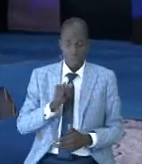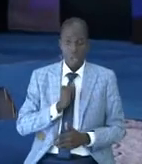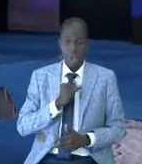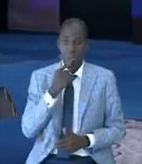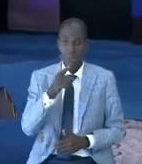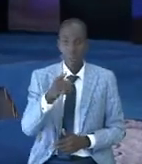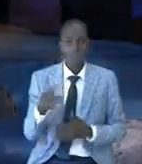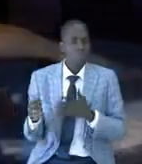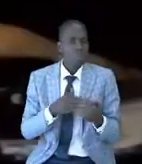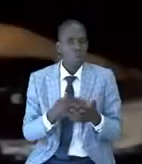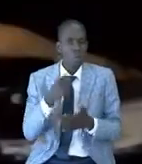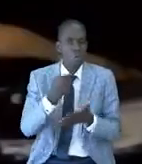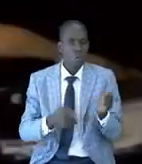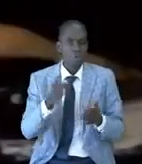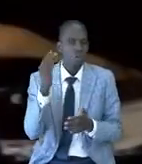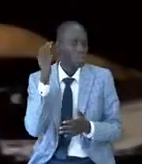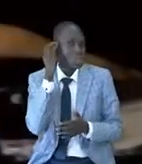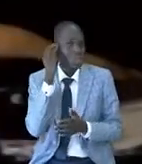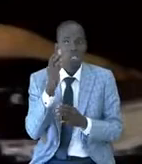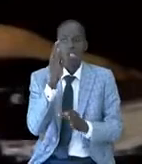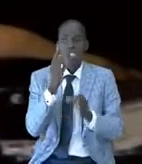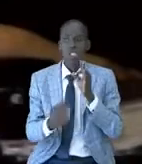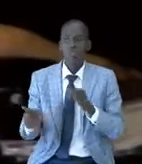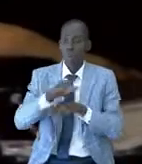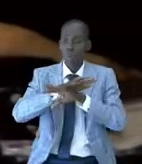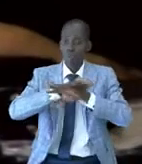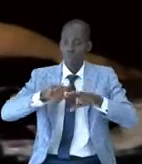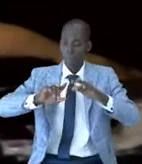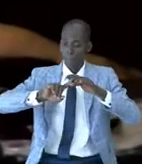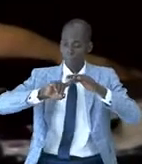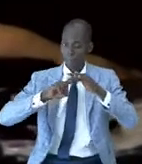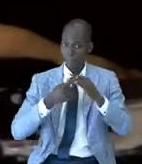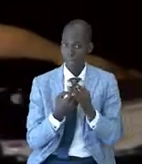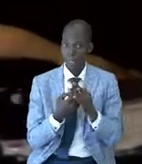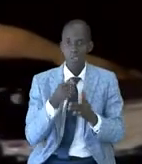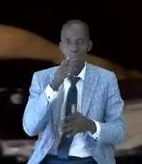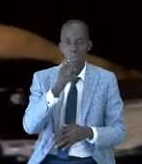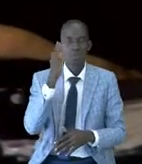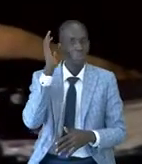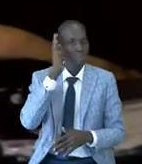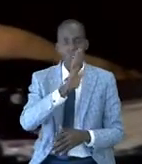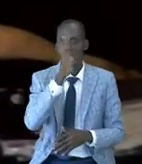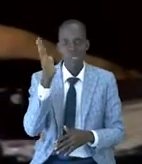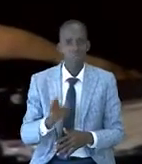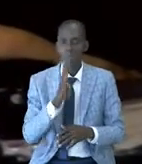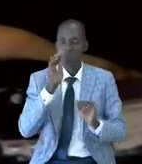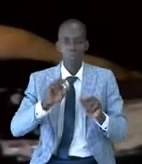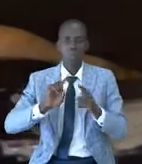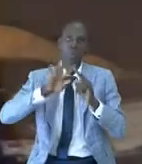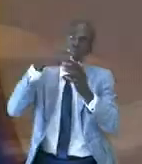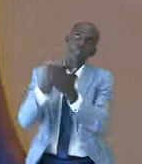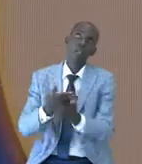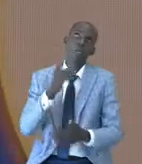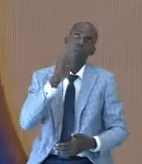you hear, if you don't begin, you will never be able to get there. Do